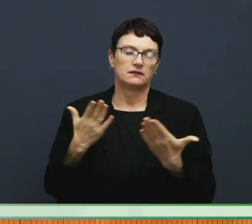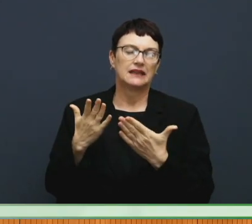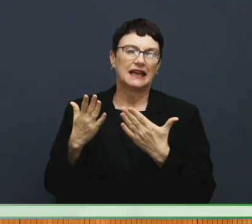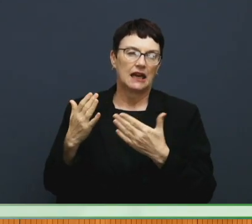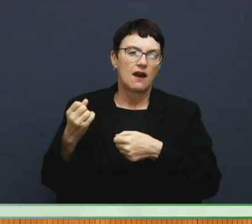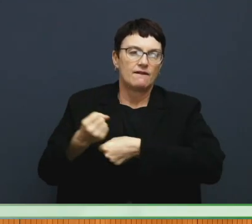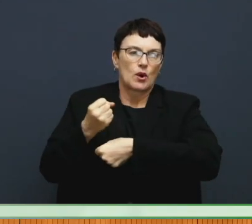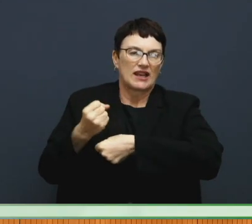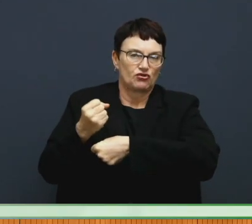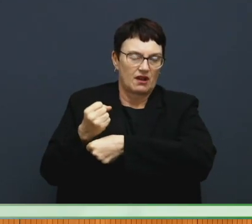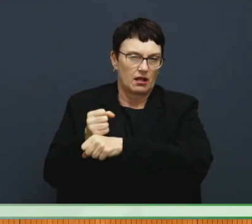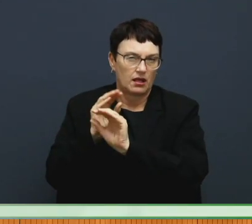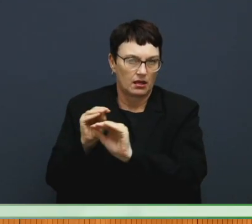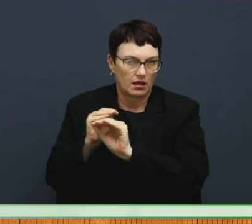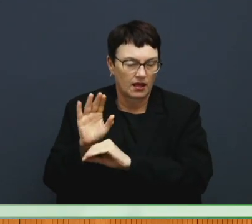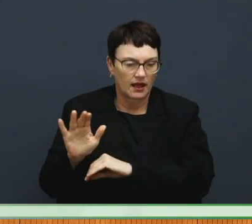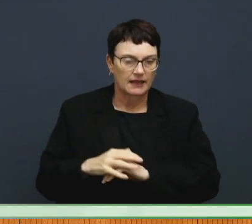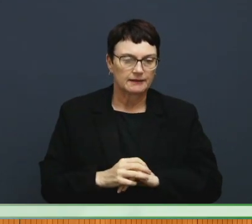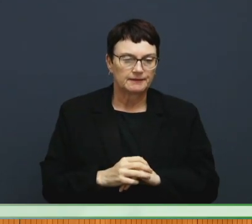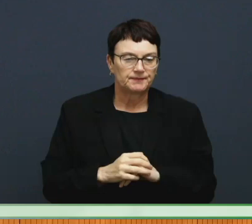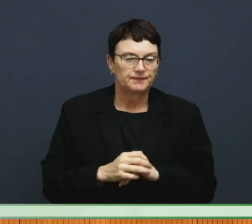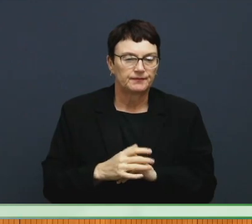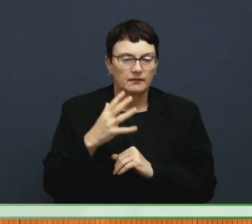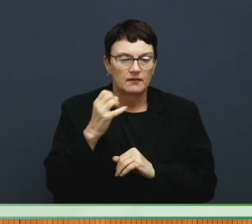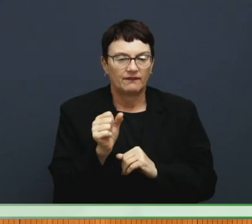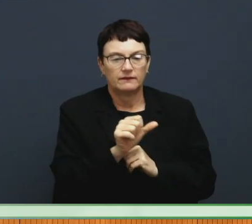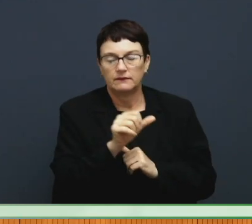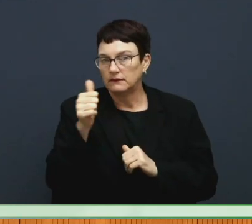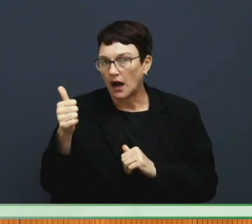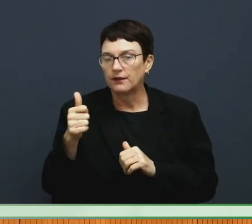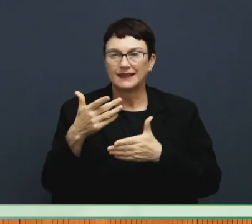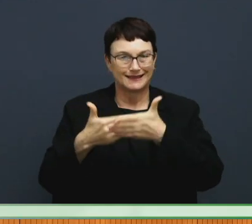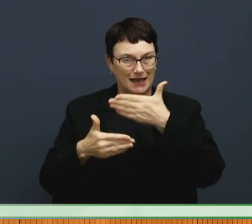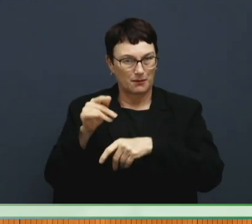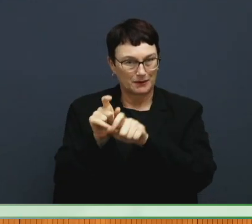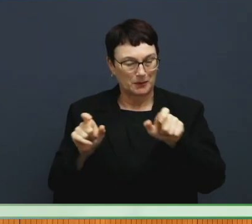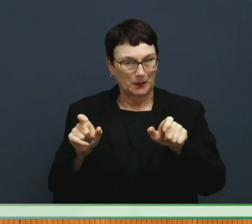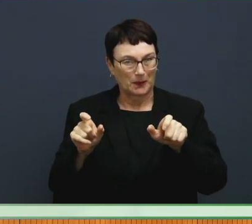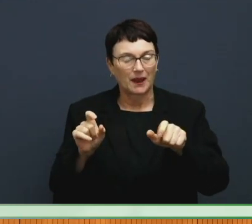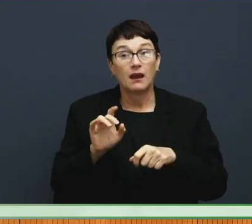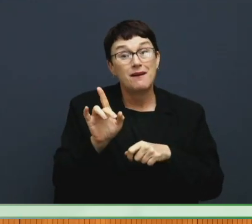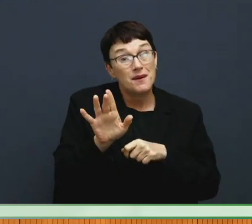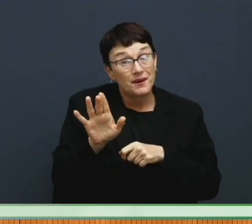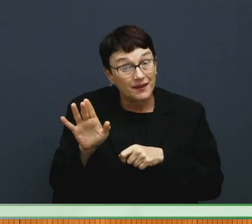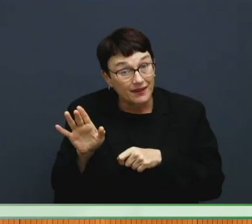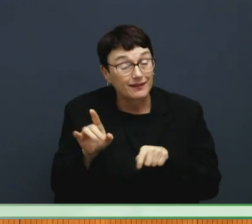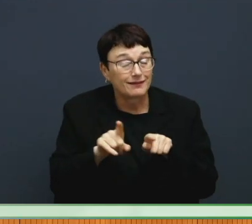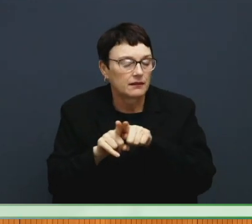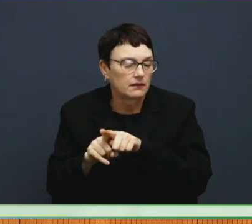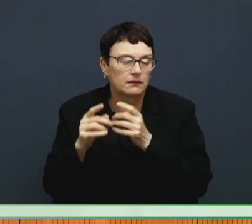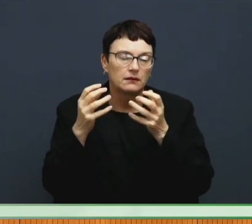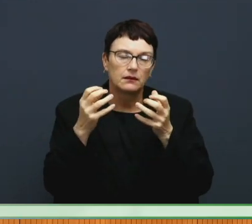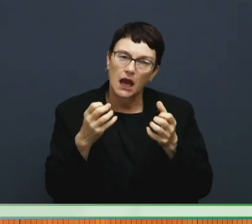disabled persons Federation provides 1.5 million yuan of lottery public welfare funds every